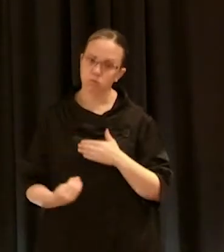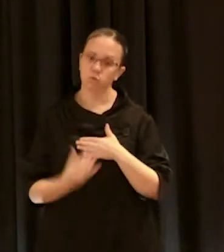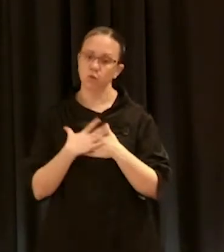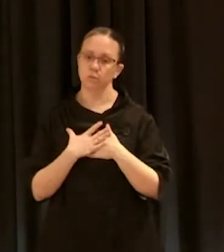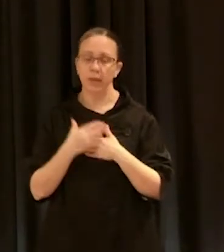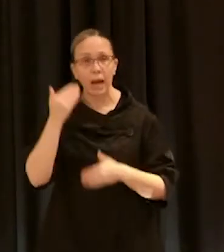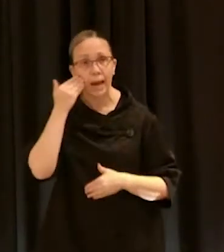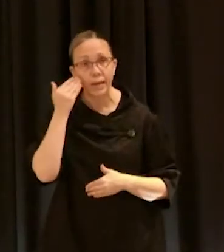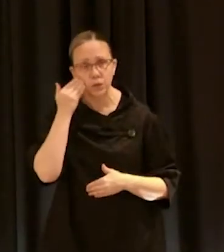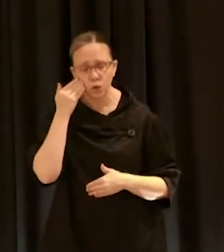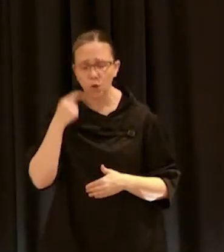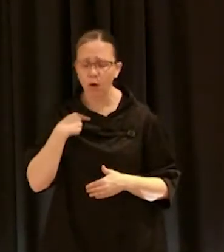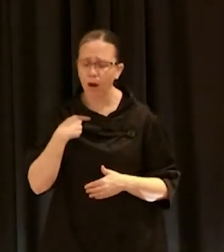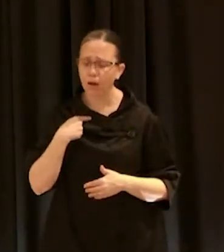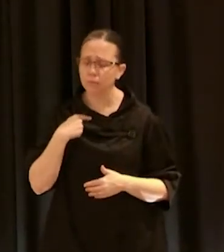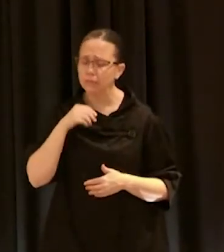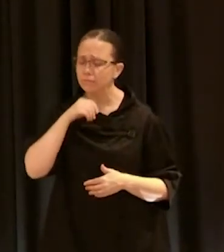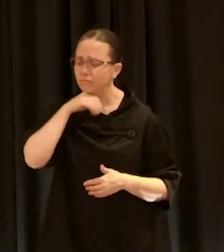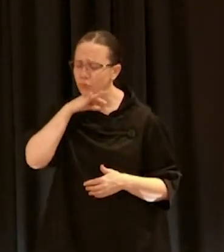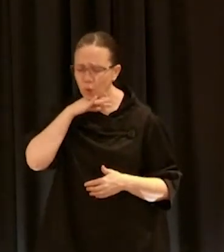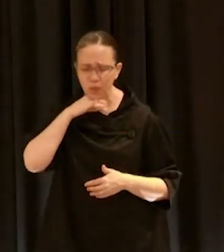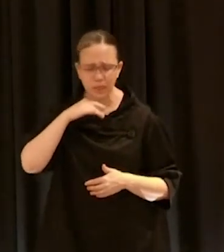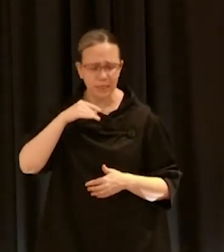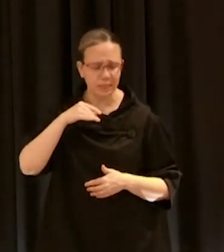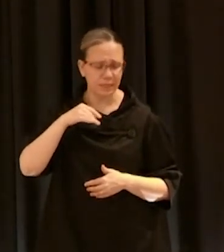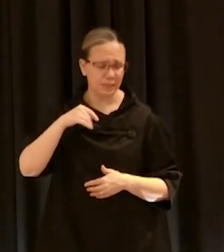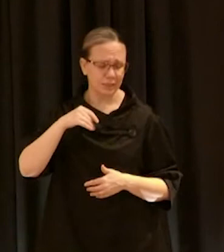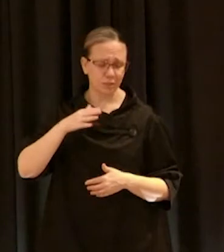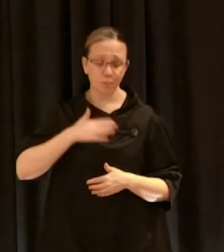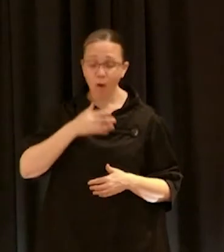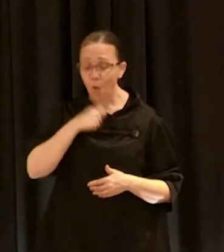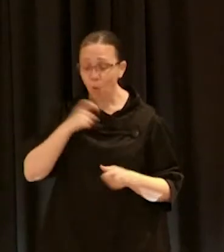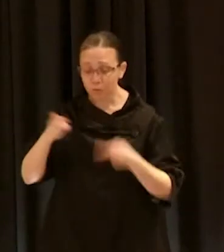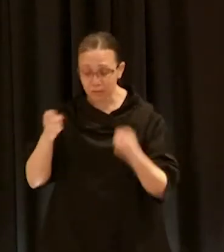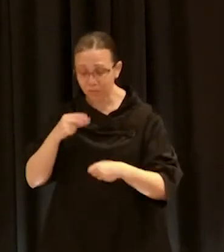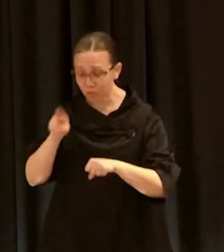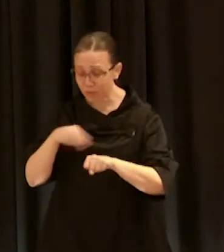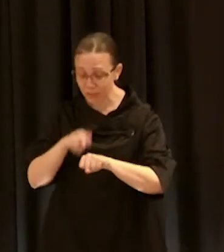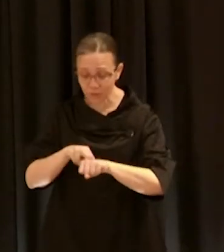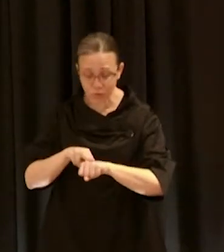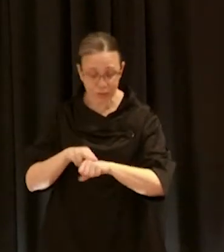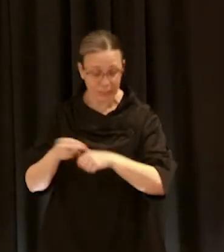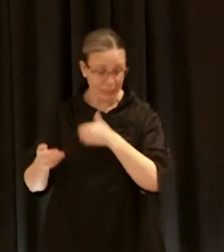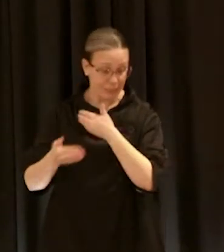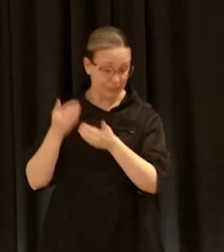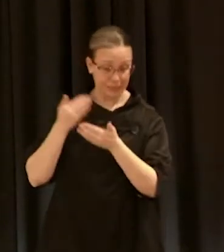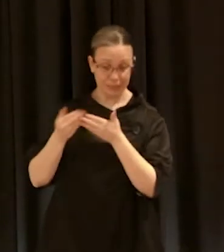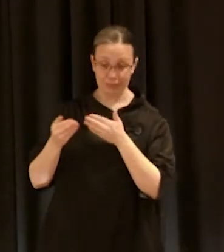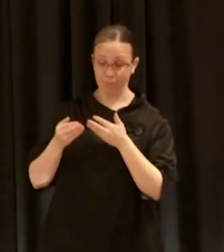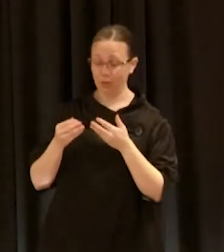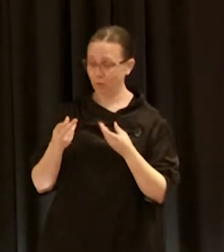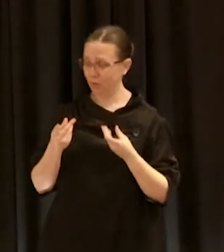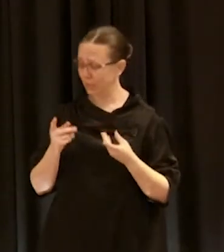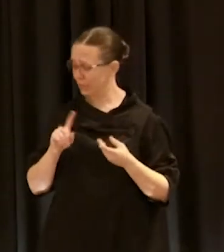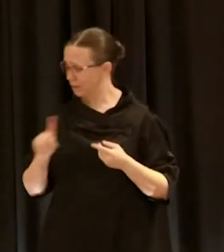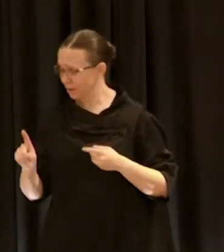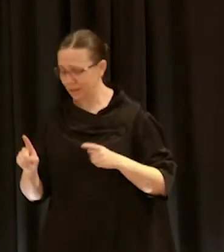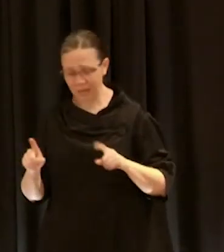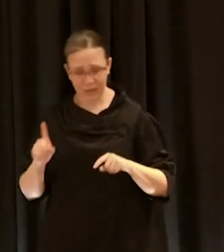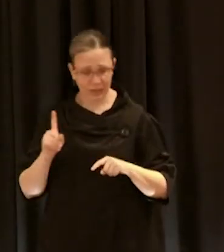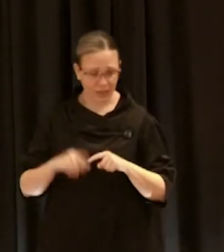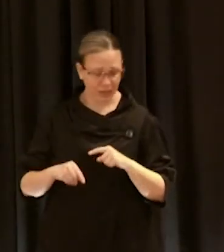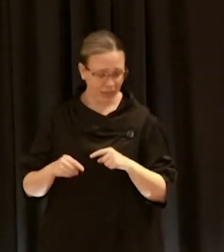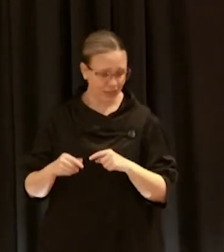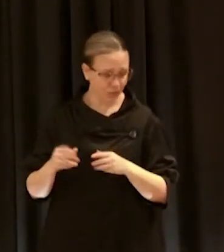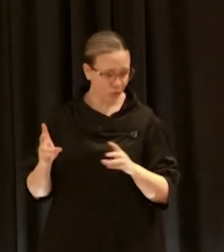I know that I am rotten through and through. So far as my old sinful nature is concerned, no matter which way I turn, I can't make myself